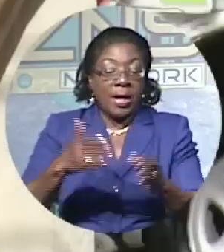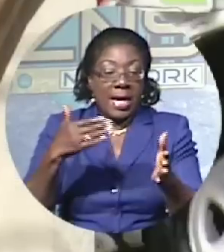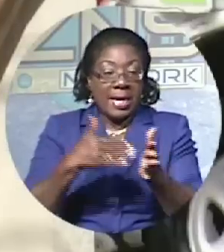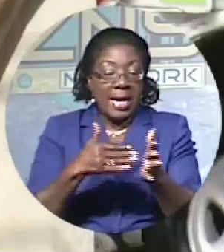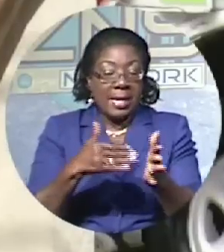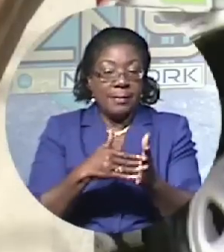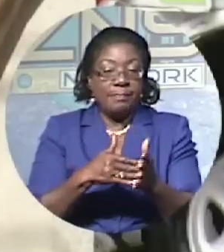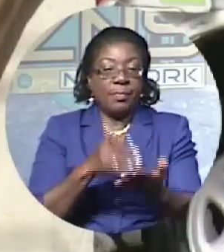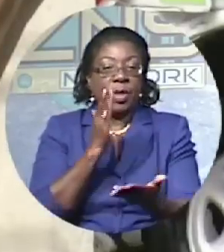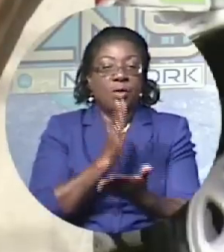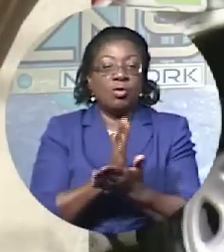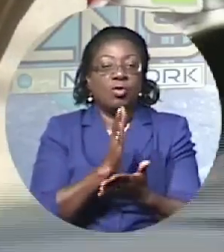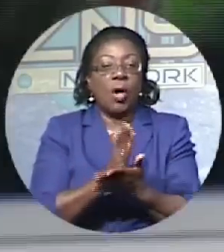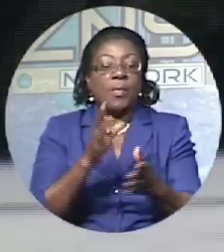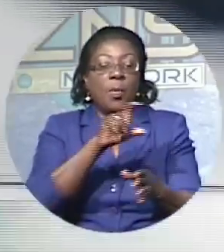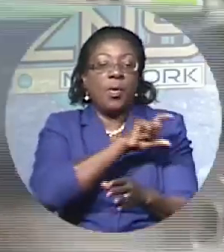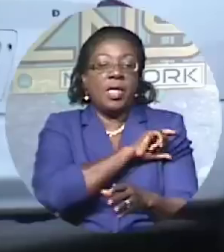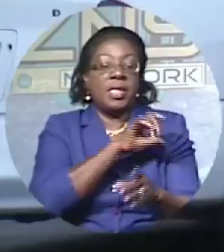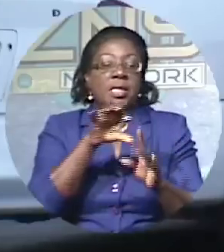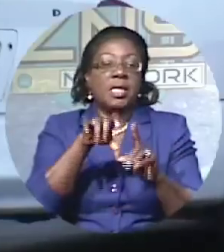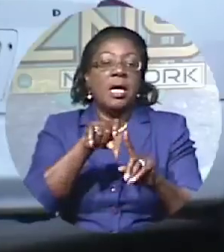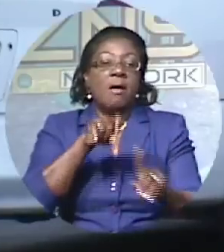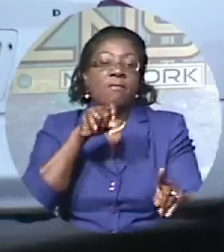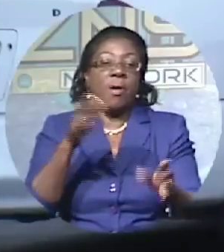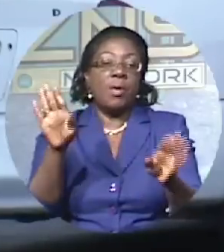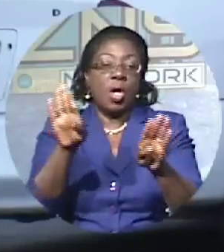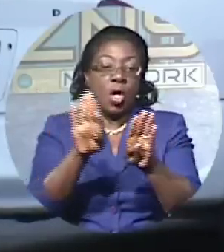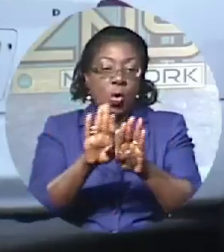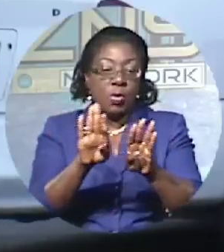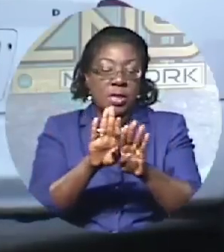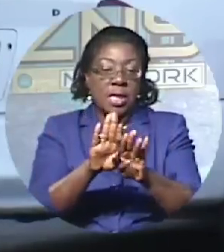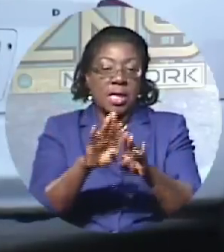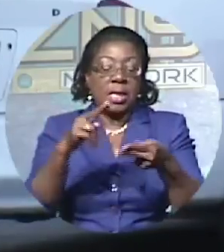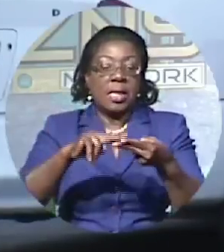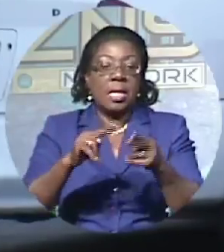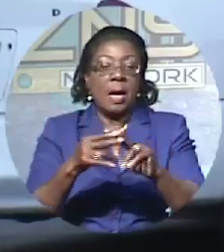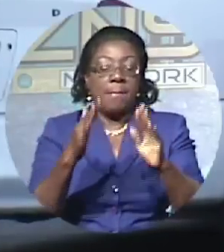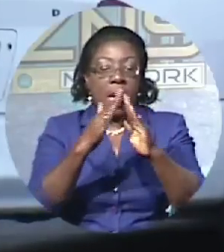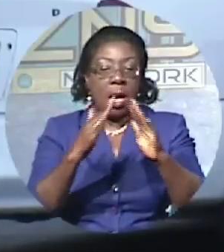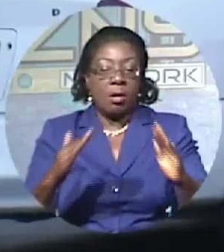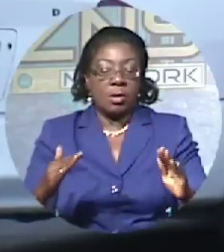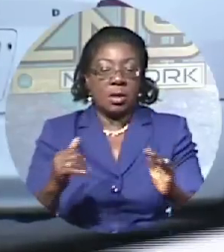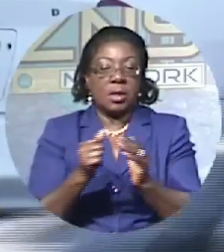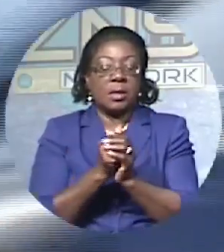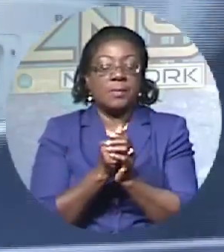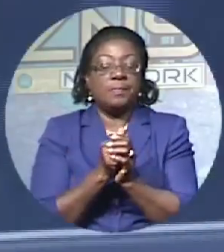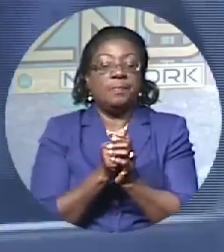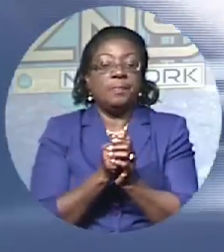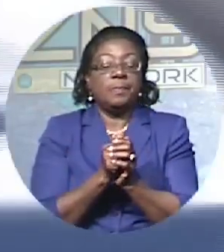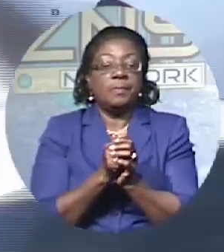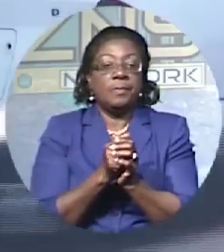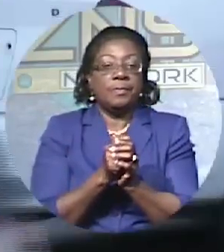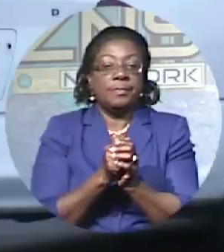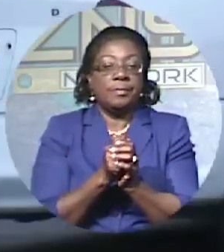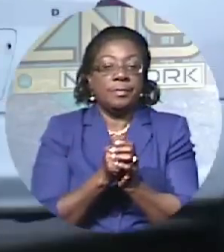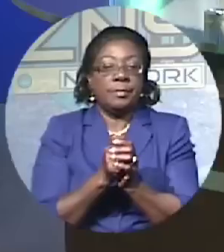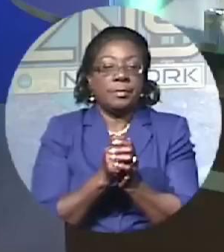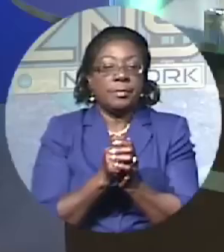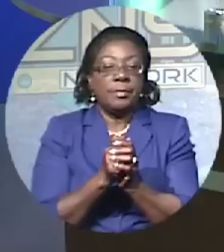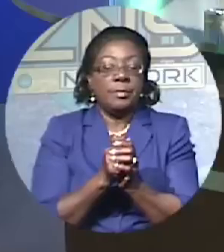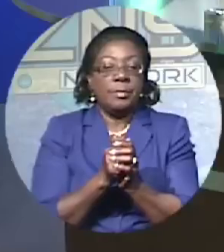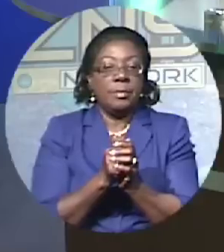any action against web shop operators immediately, pending the outcome of that appeal. Fern Carey, ZNS Network